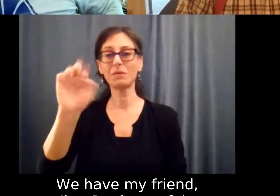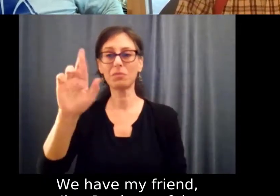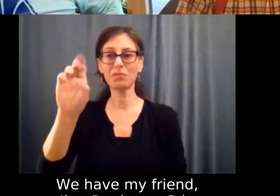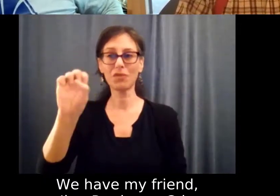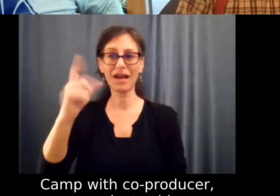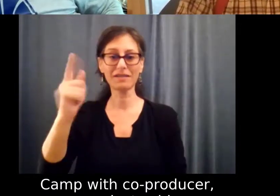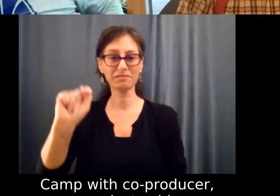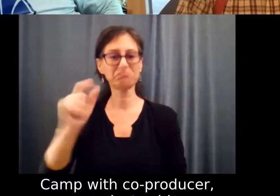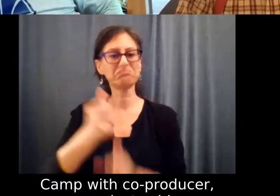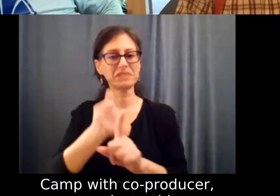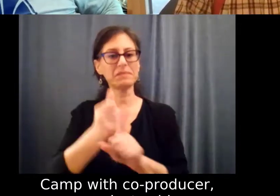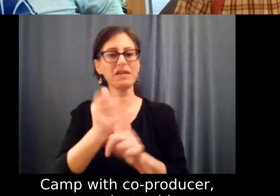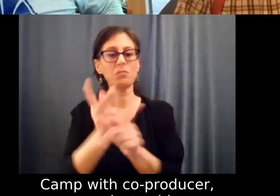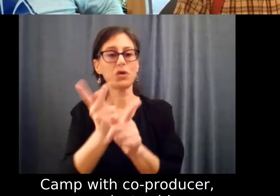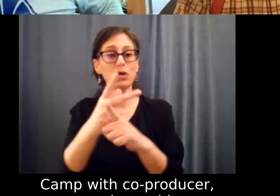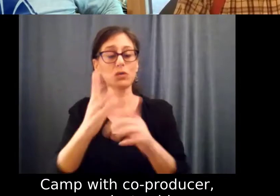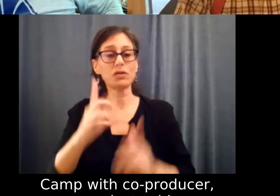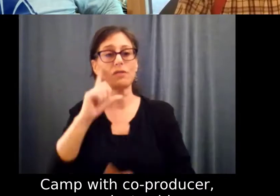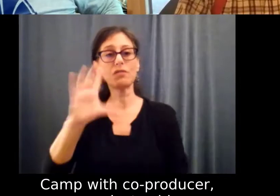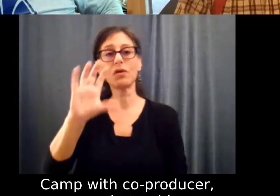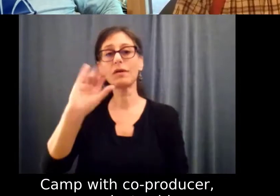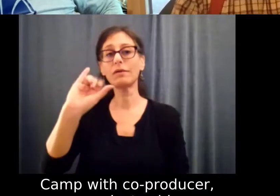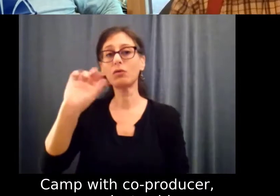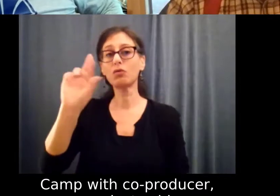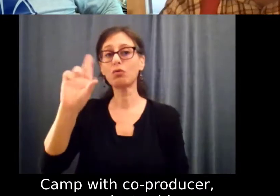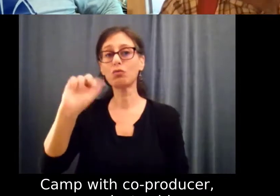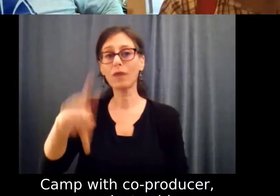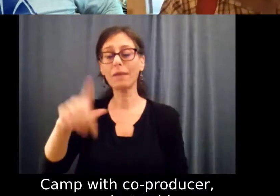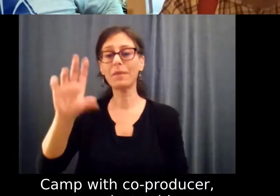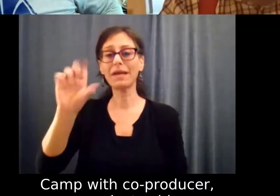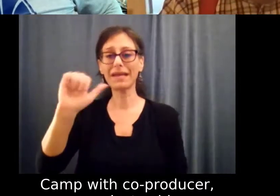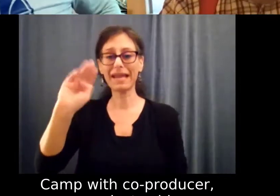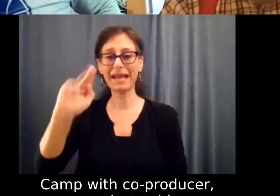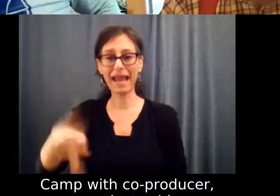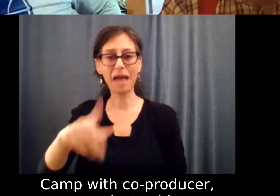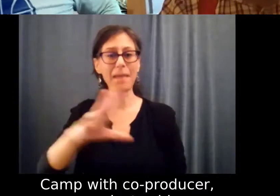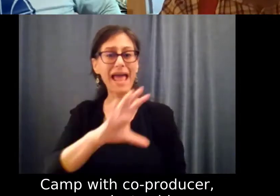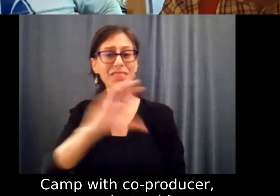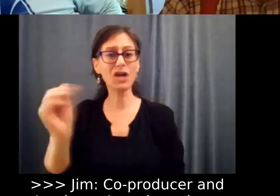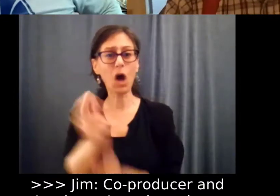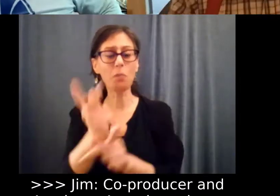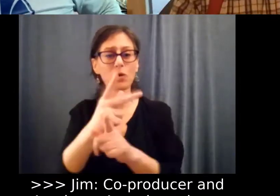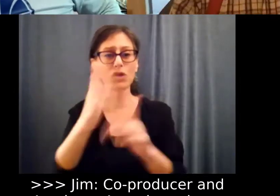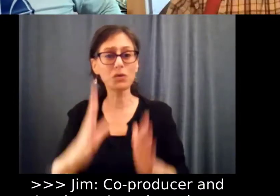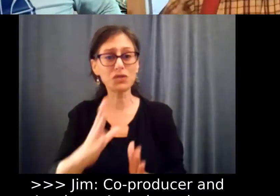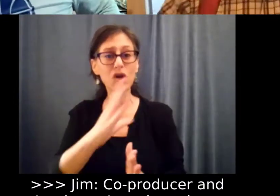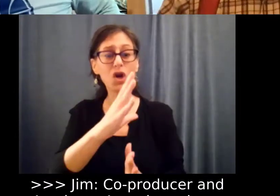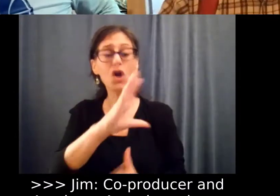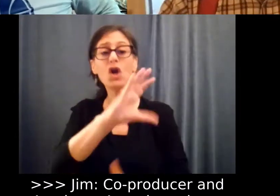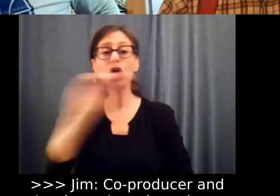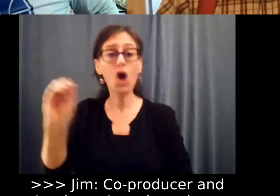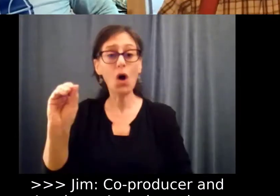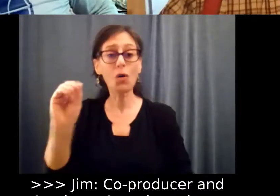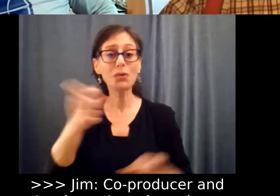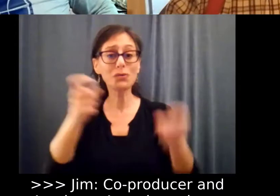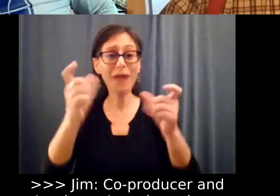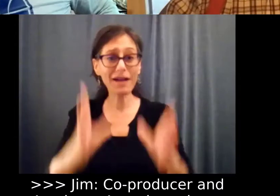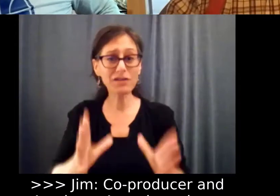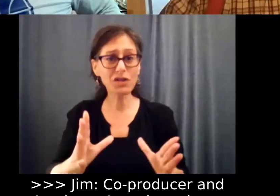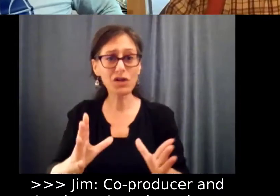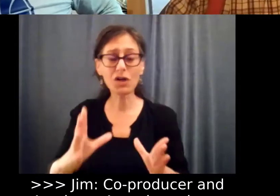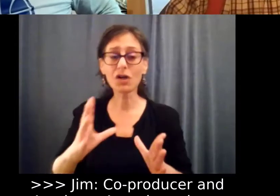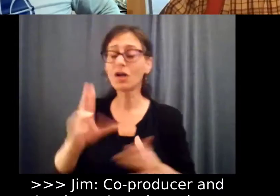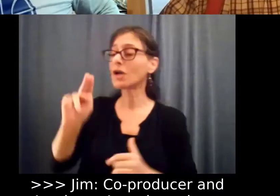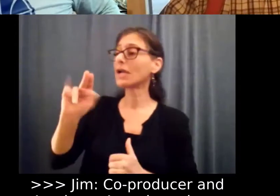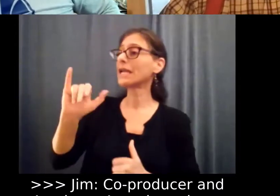producer of Crip Camp with co-producer. You just said Co-director, co-producer,